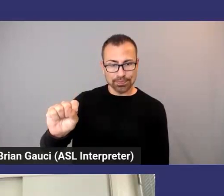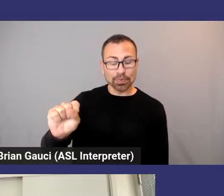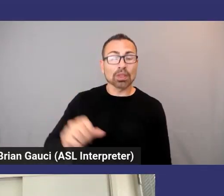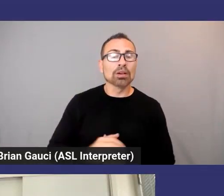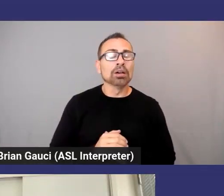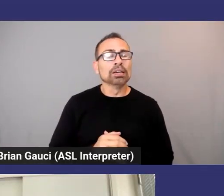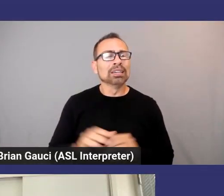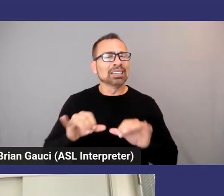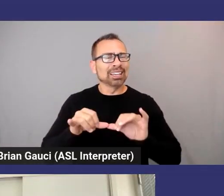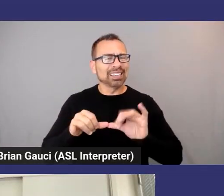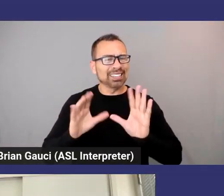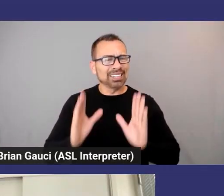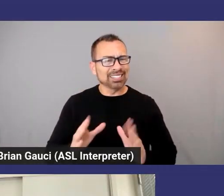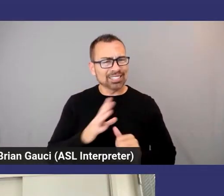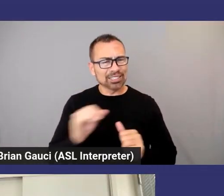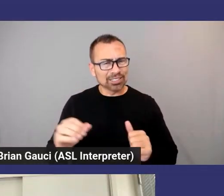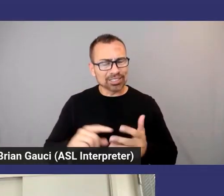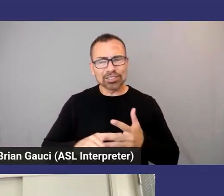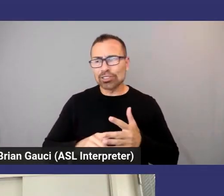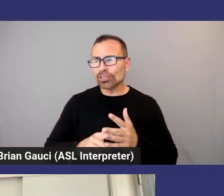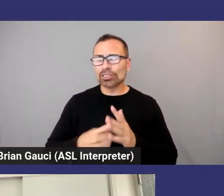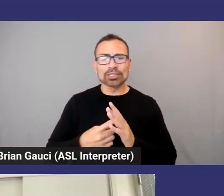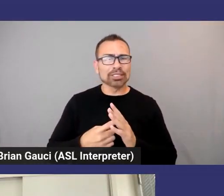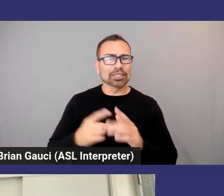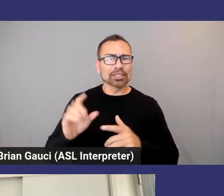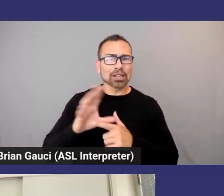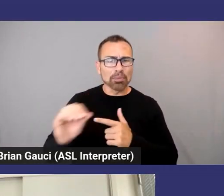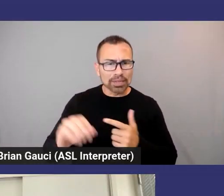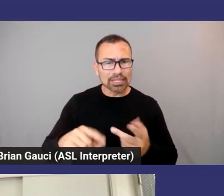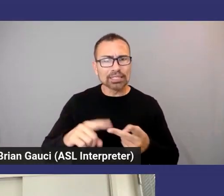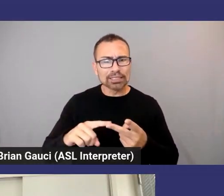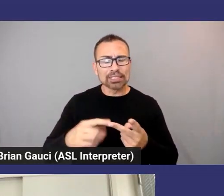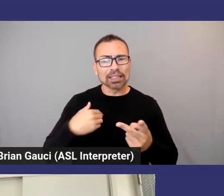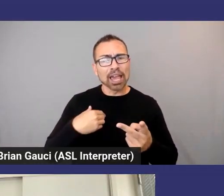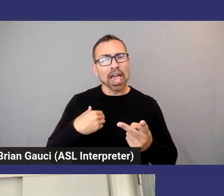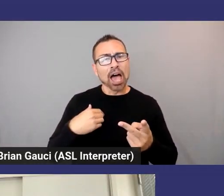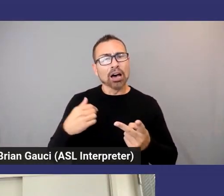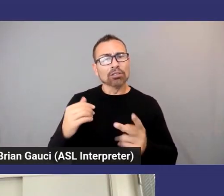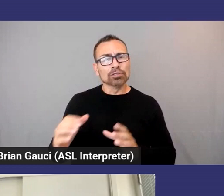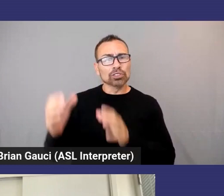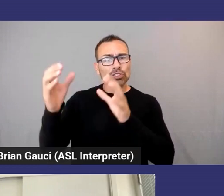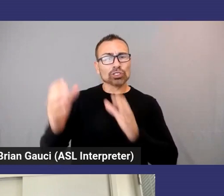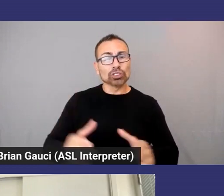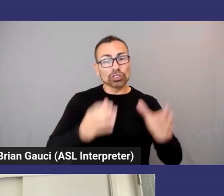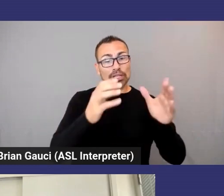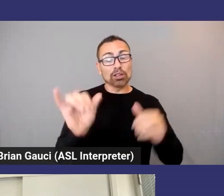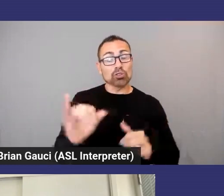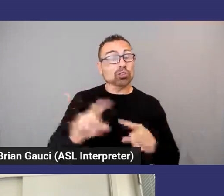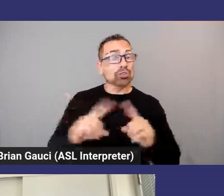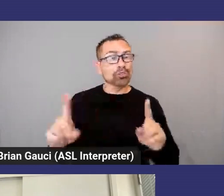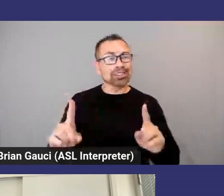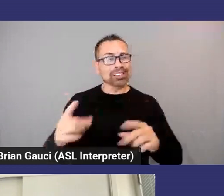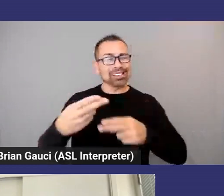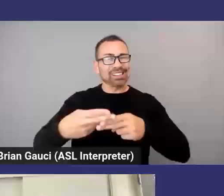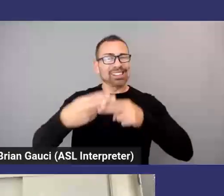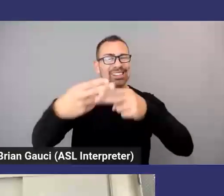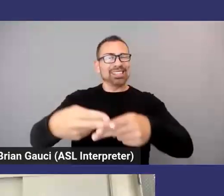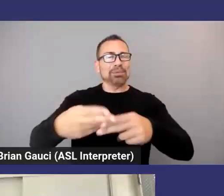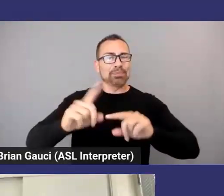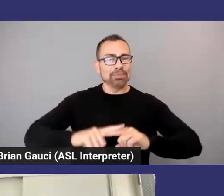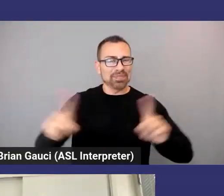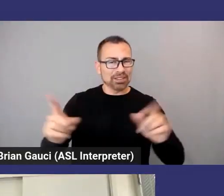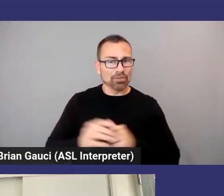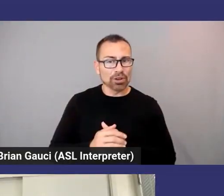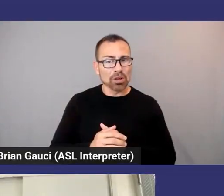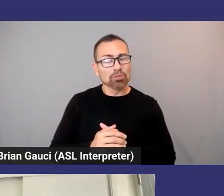engineers and kind of implementers and companies have silos like that too. It's just they're not called silos a lot of the time, even though they are. They're typically